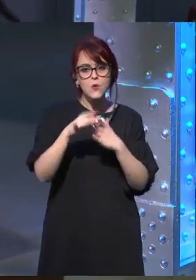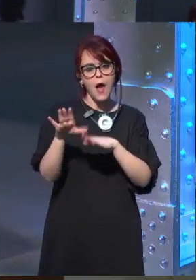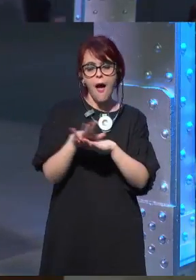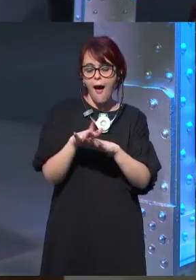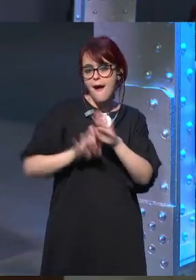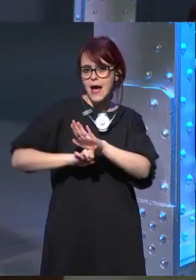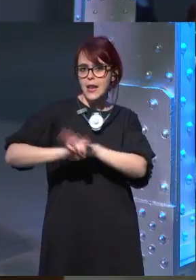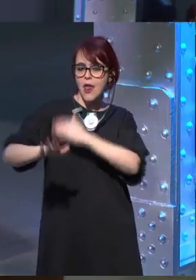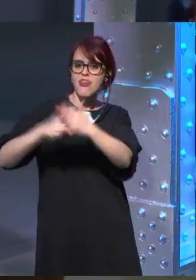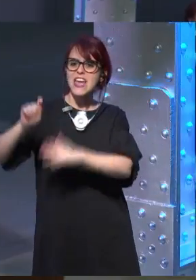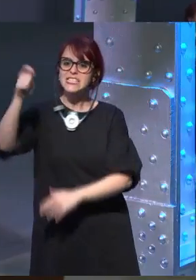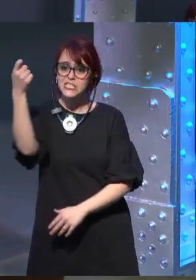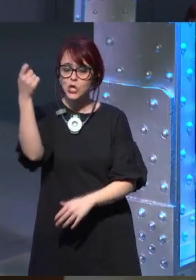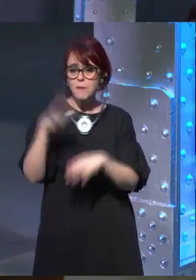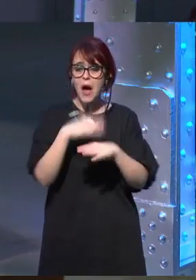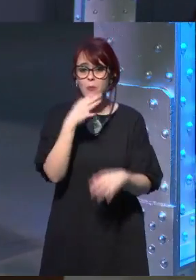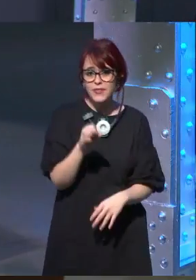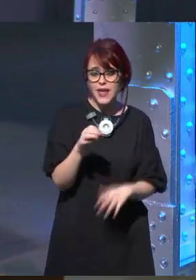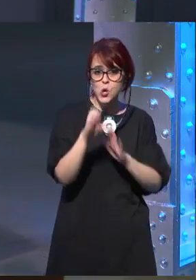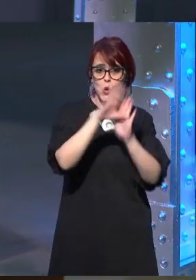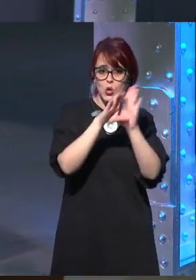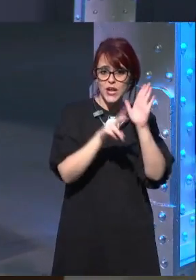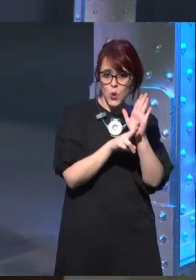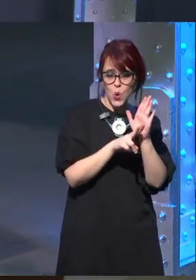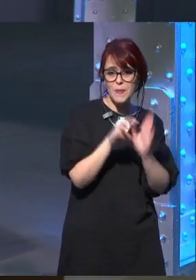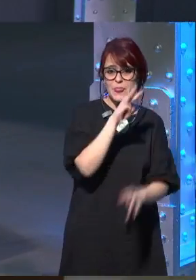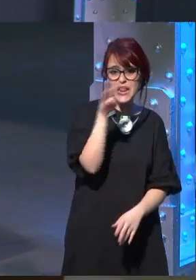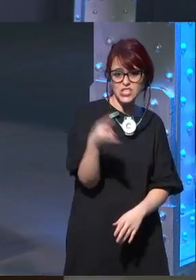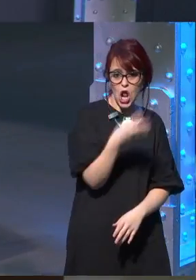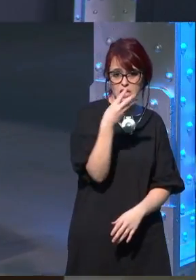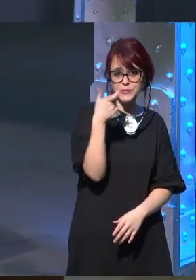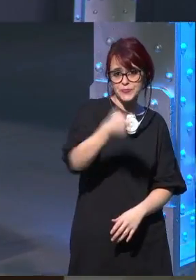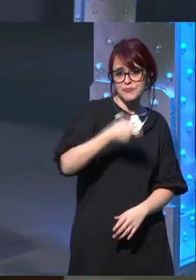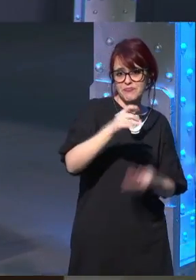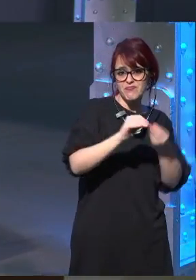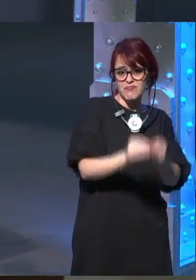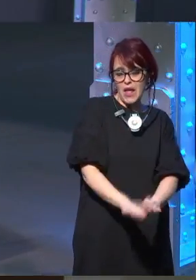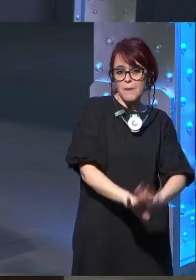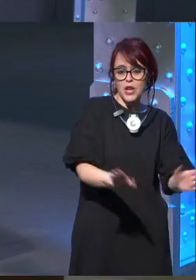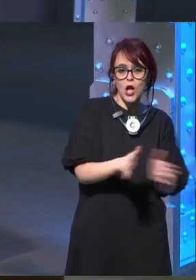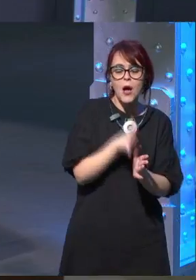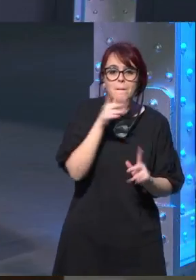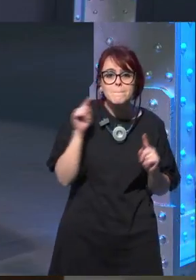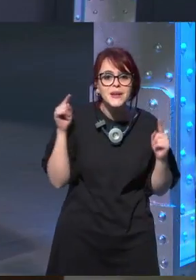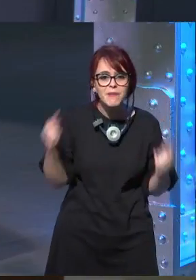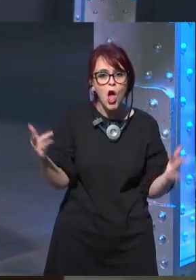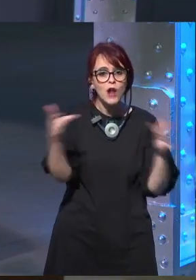you spend the next 3 hours looking at my resume and tell me what you think? Before ever building a mutually beneficial